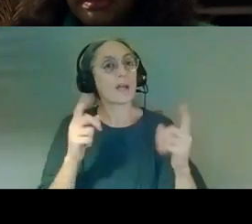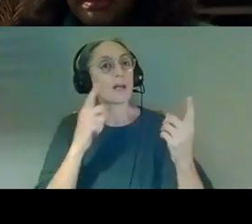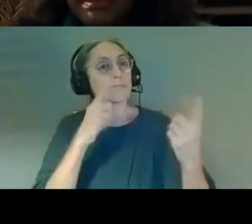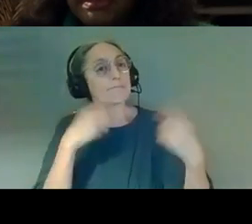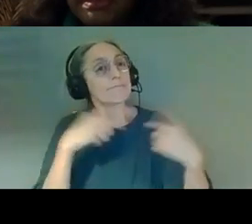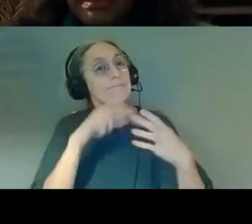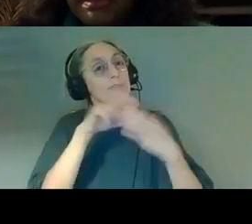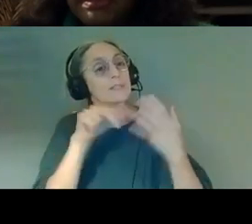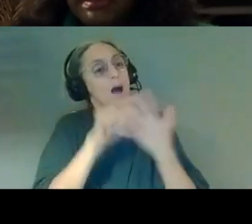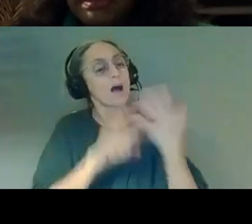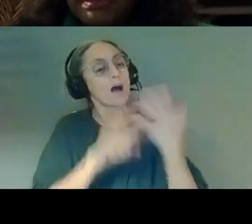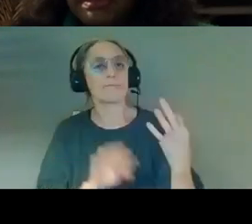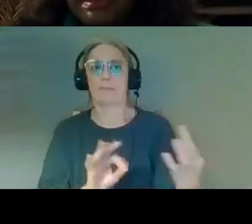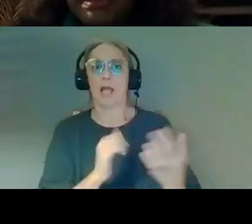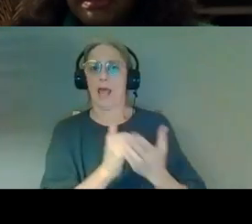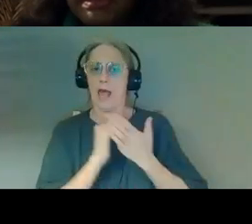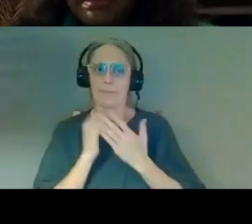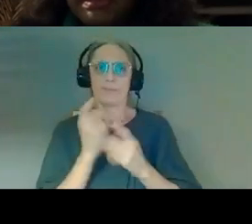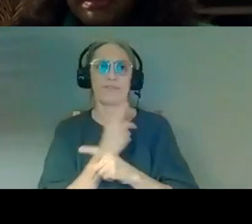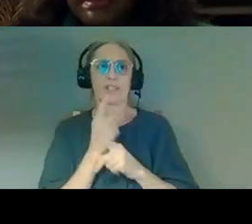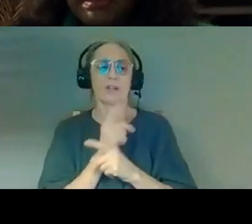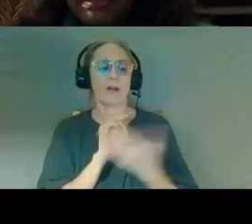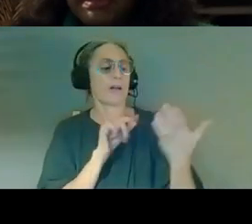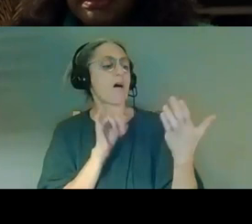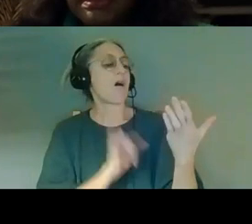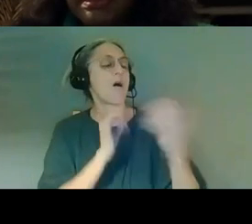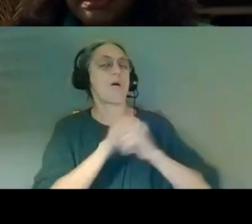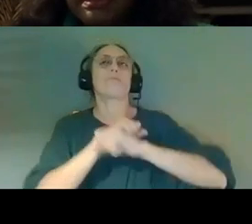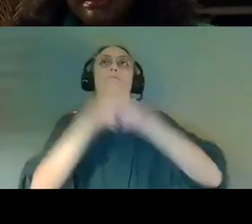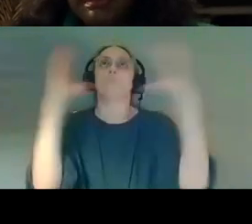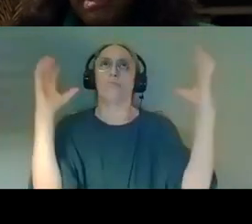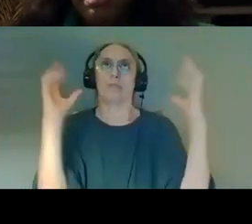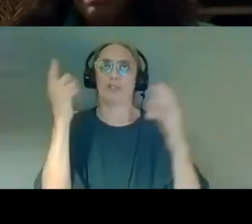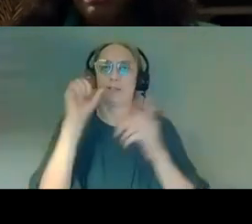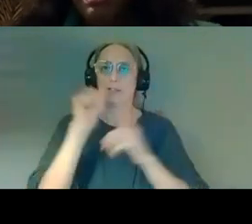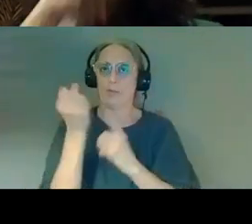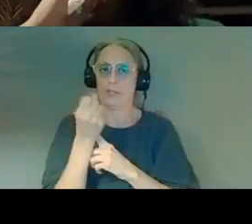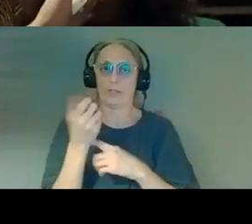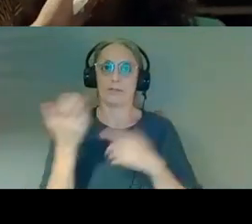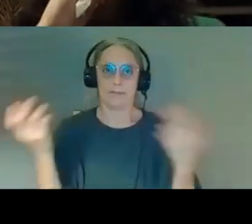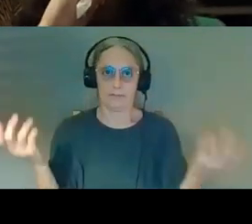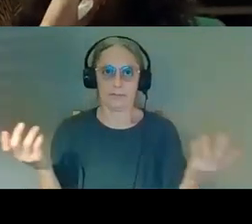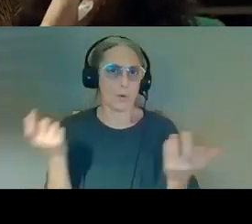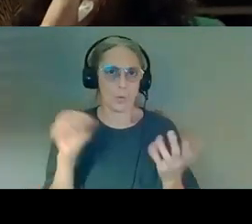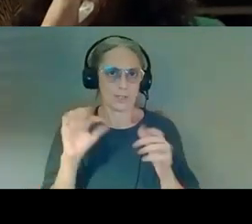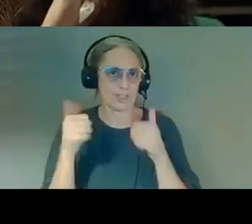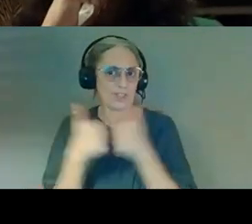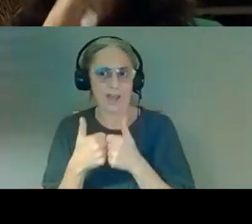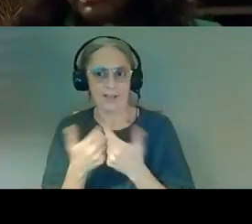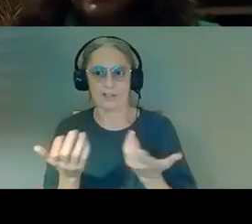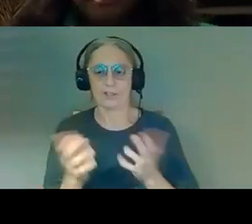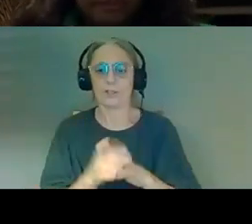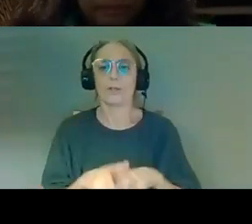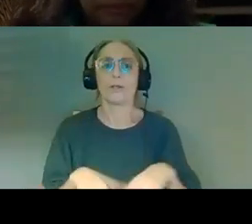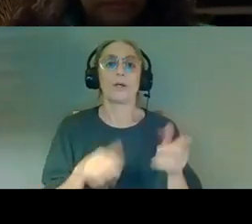a narrative of where we currently are. Like, what is the depth of the challenge, right? And what is the connection between transportation